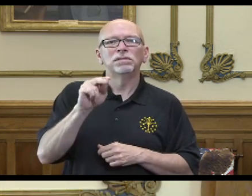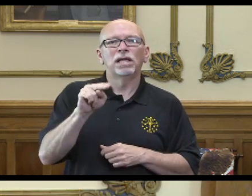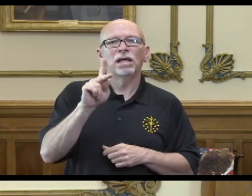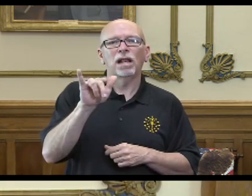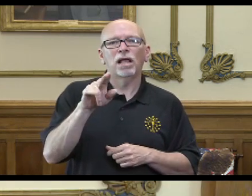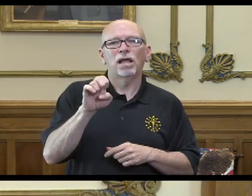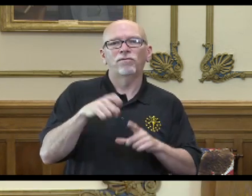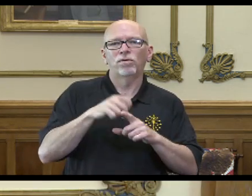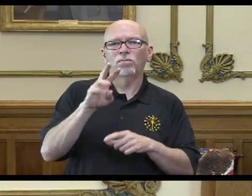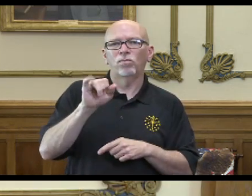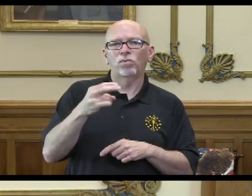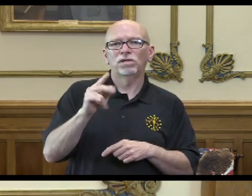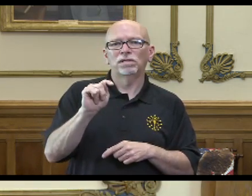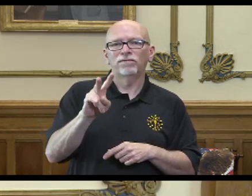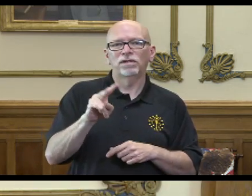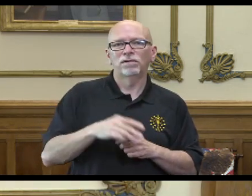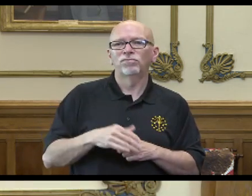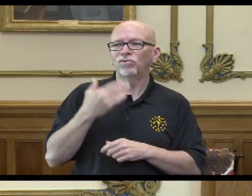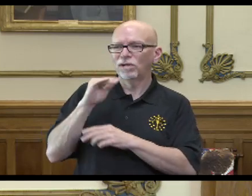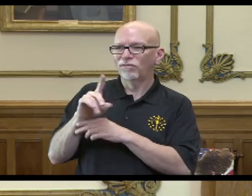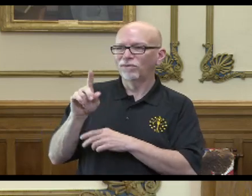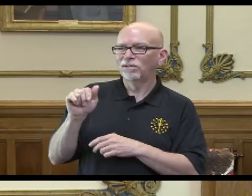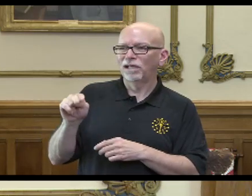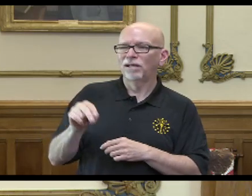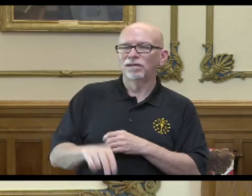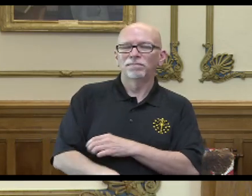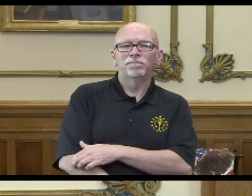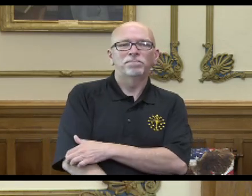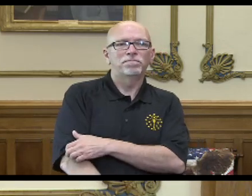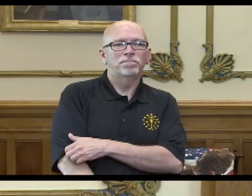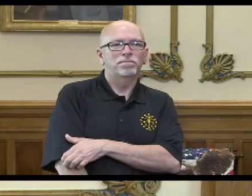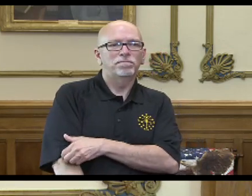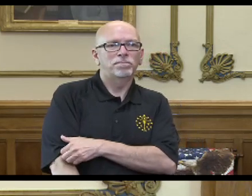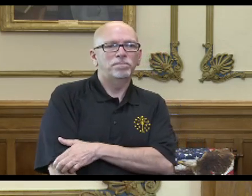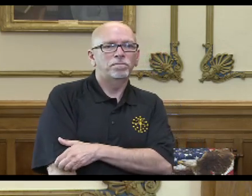Klein, Wish TV. Afternoon, Dan.